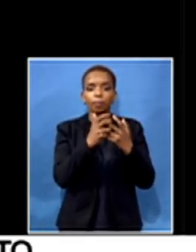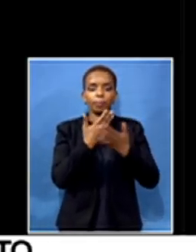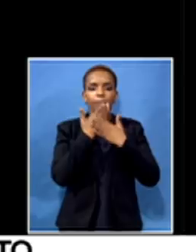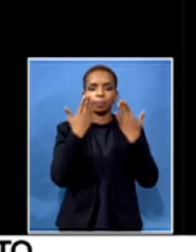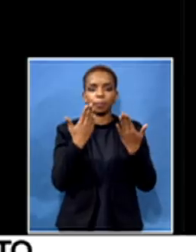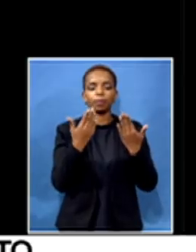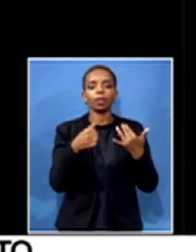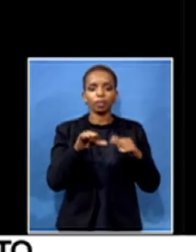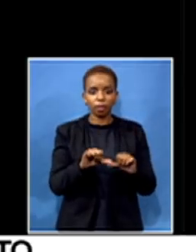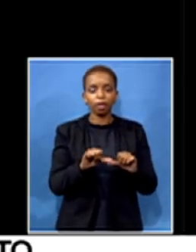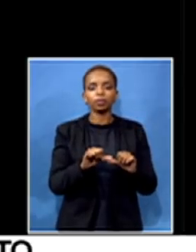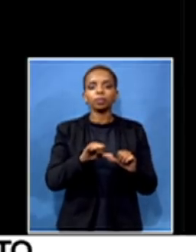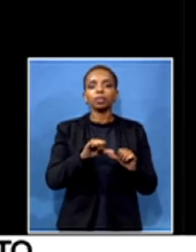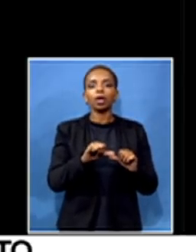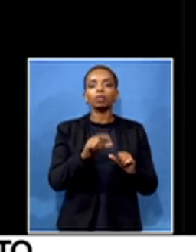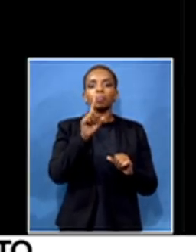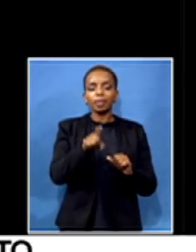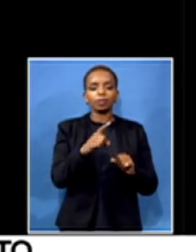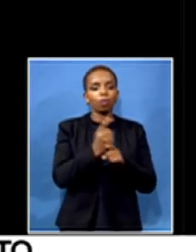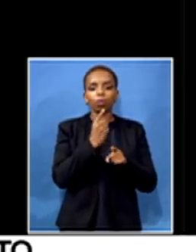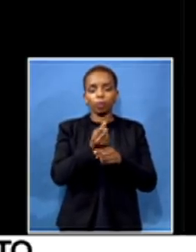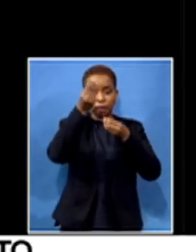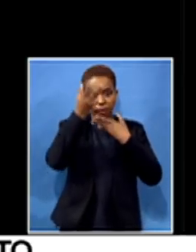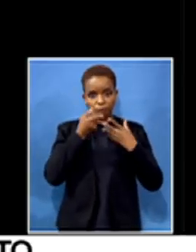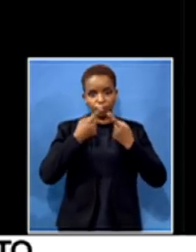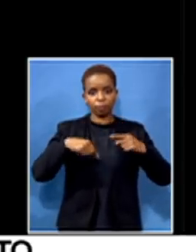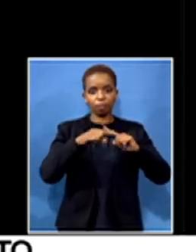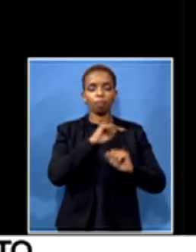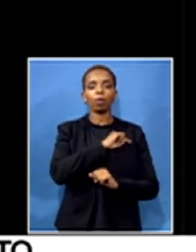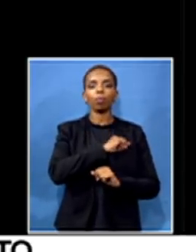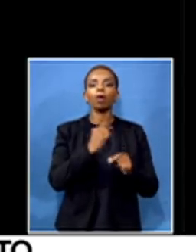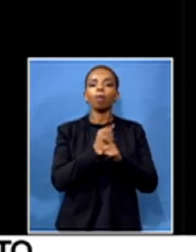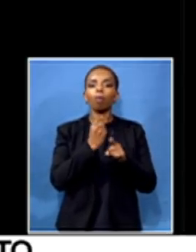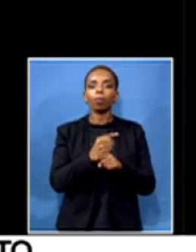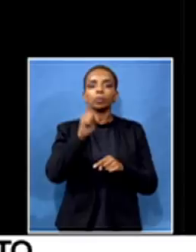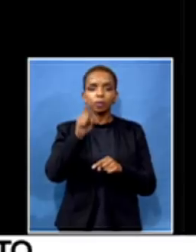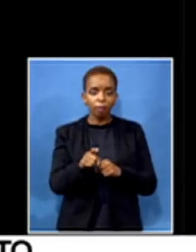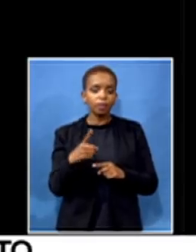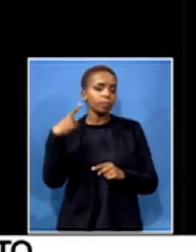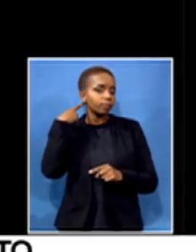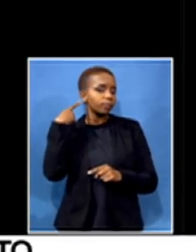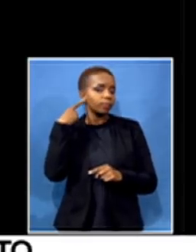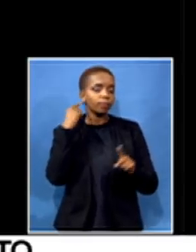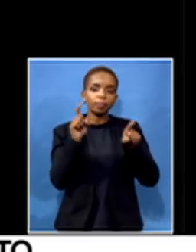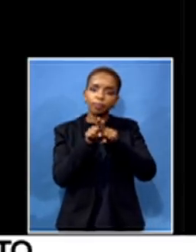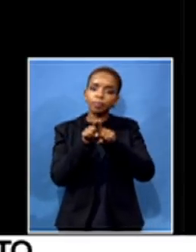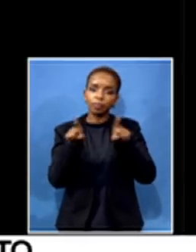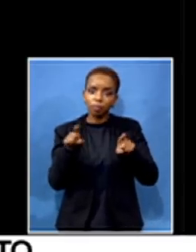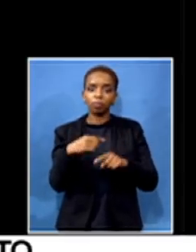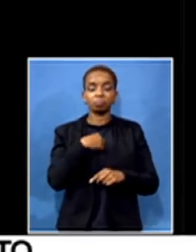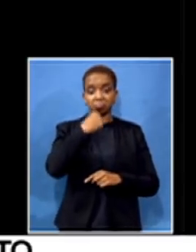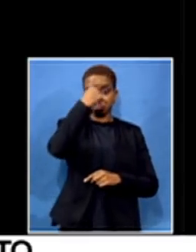always feel that they are having our best interest, and so they will be able to guide us. And so I think we